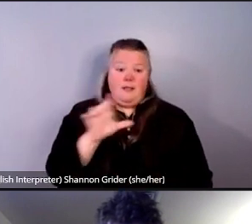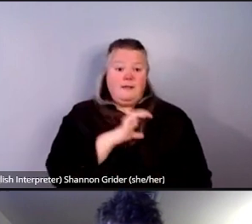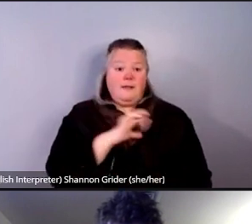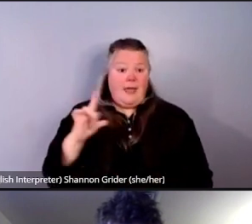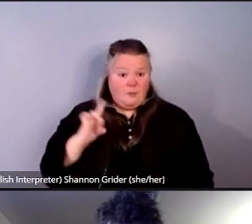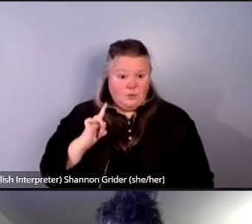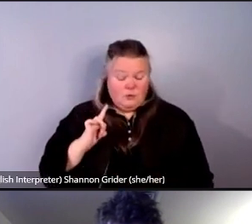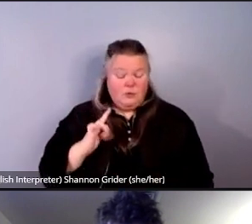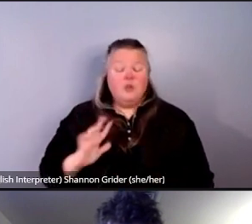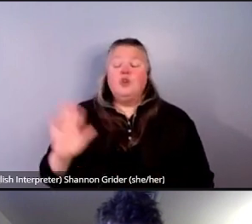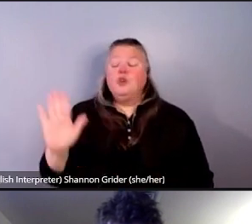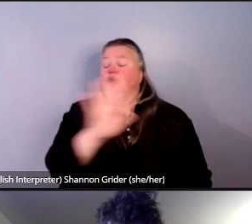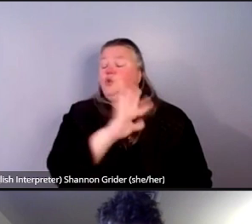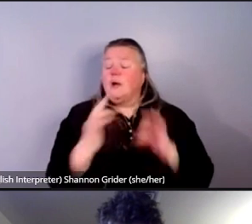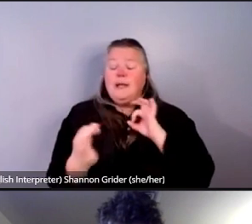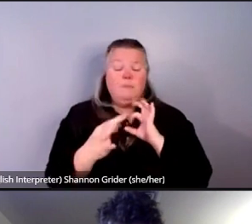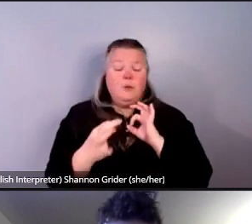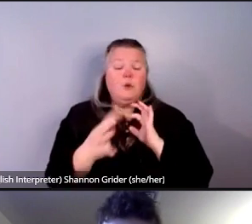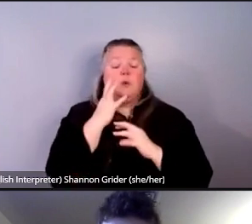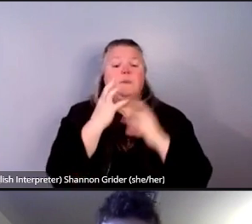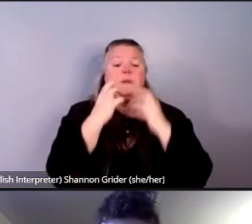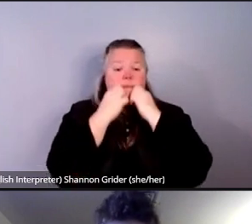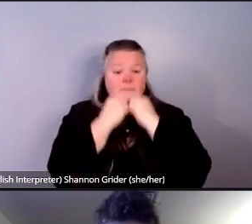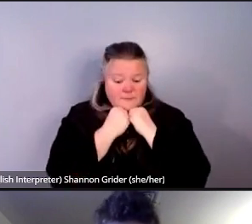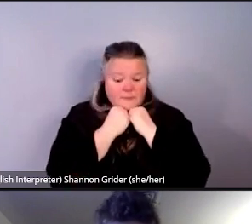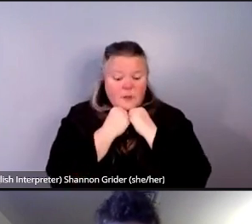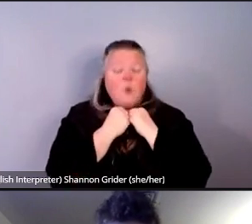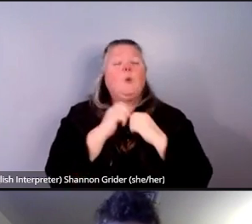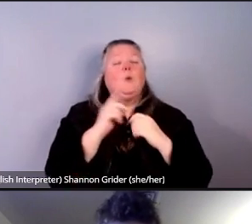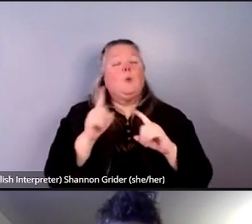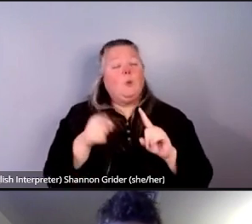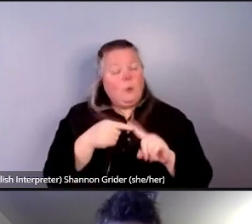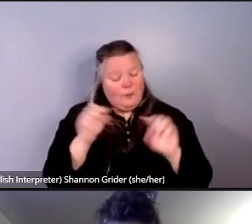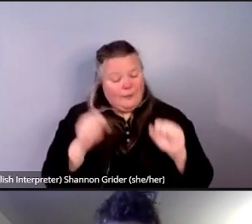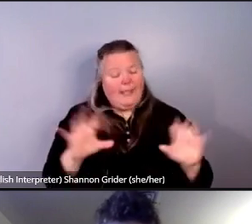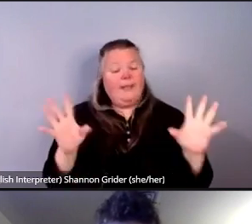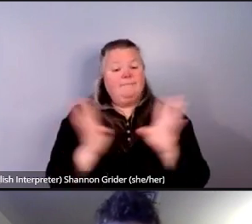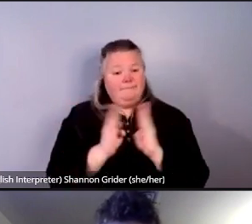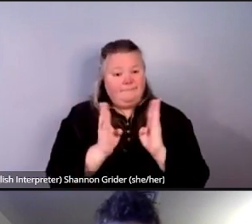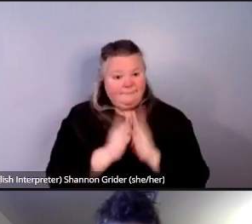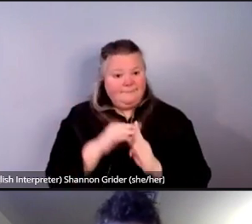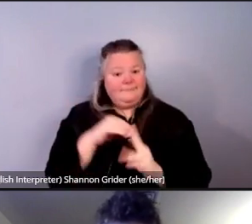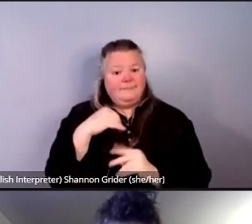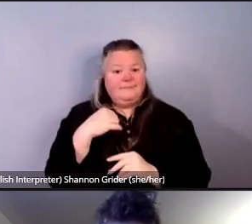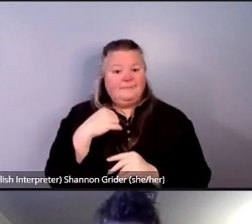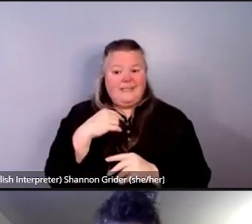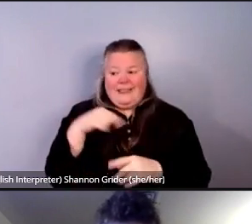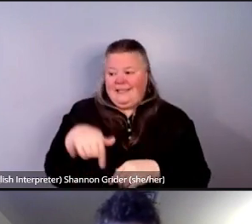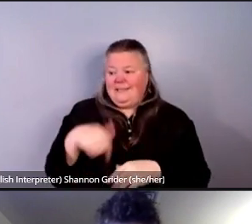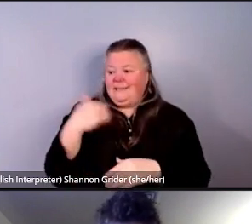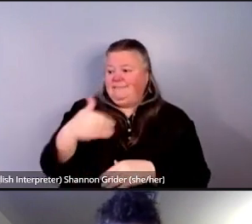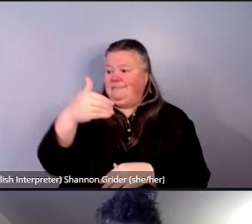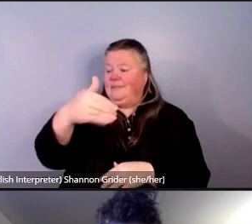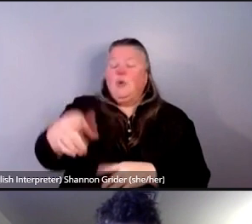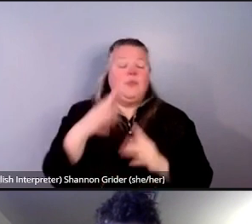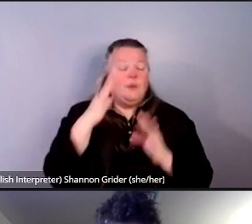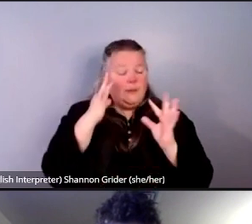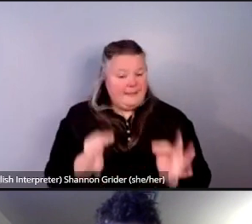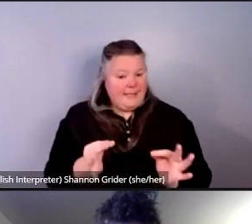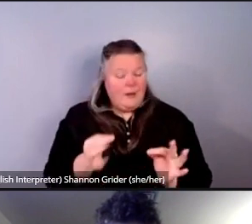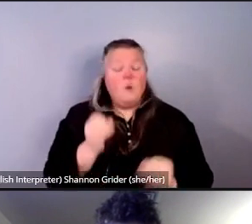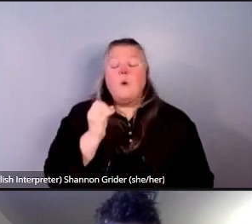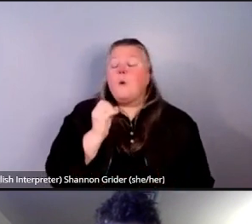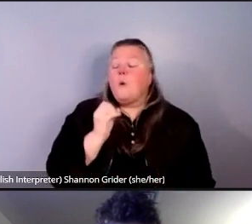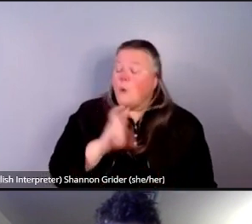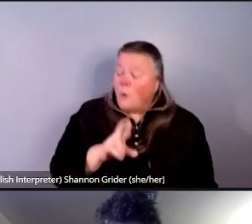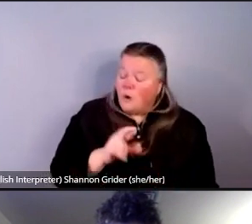very valued when we have opportunities to convene this committee at whatever interval we so choose, or